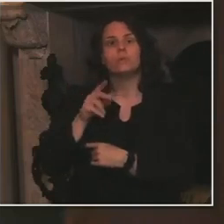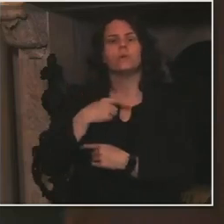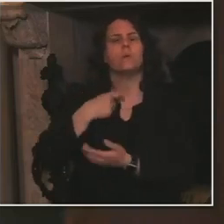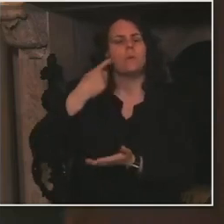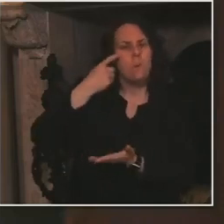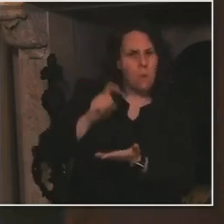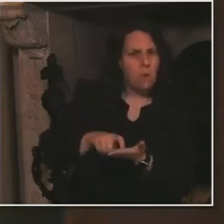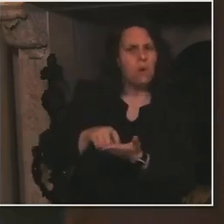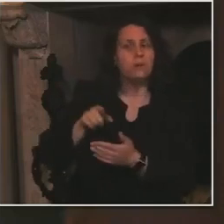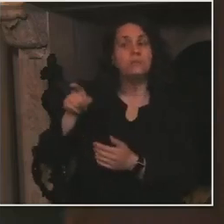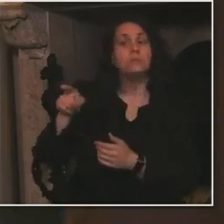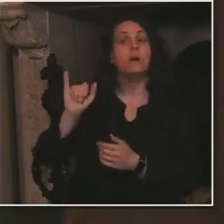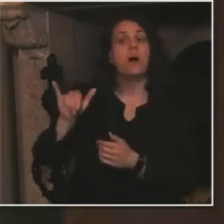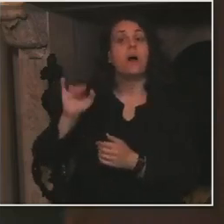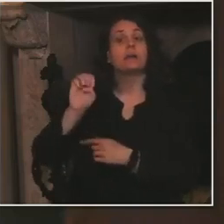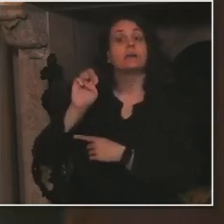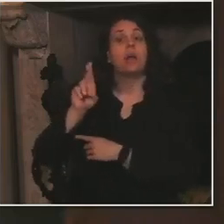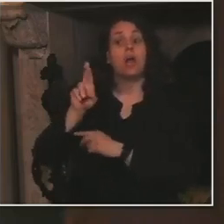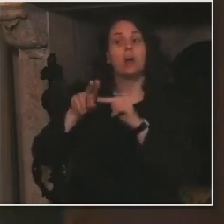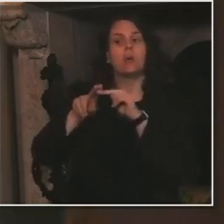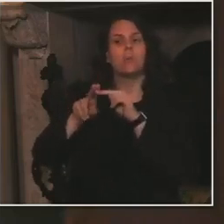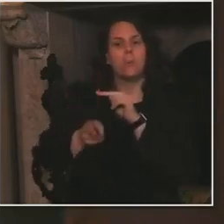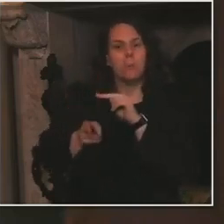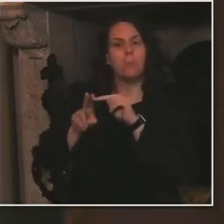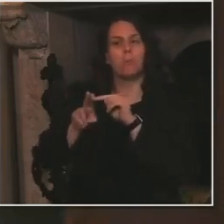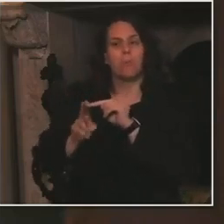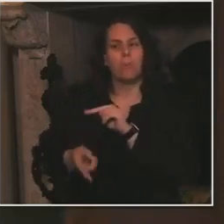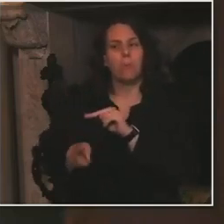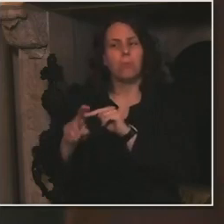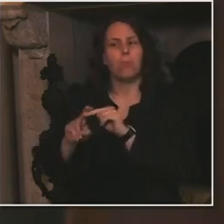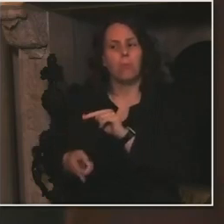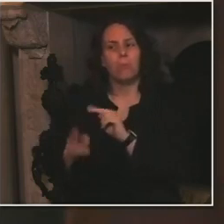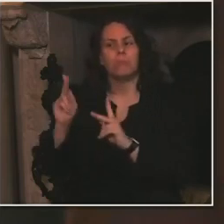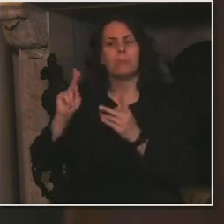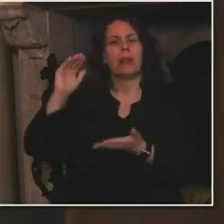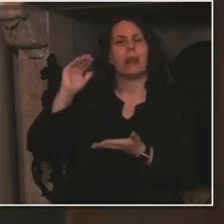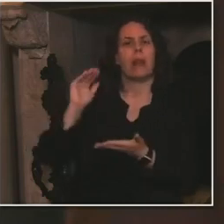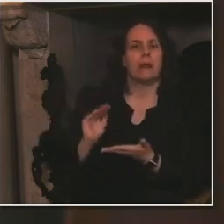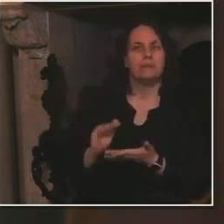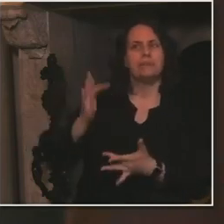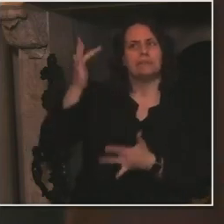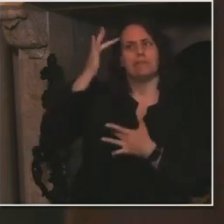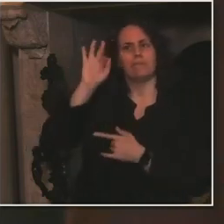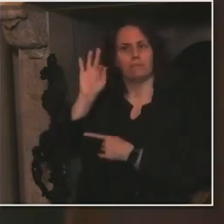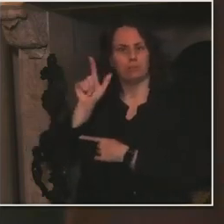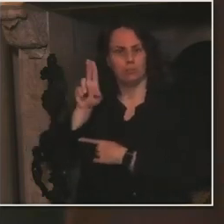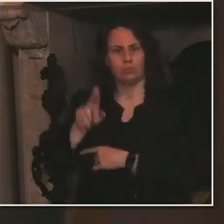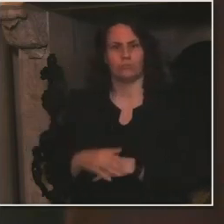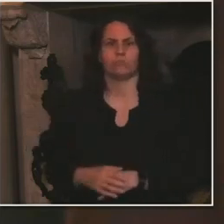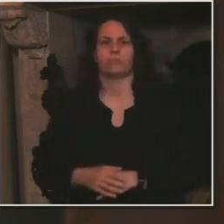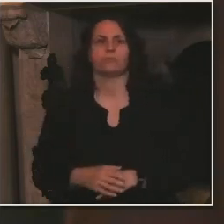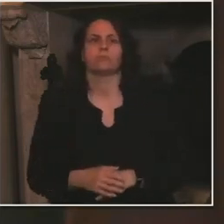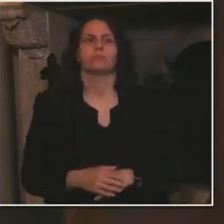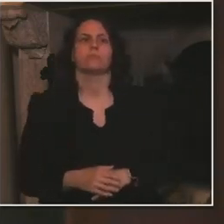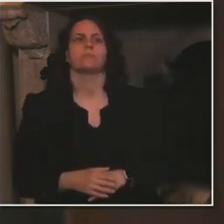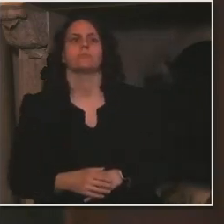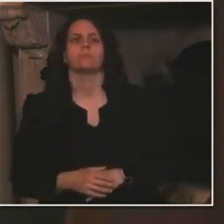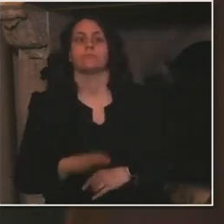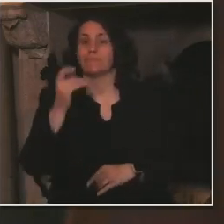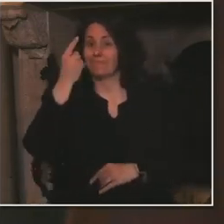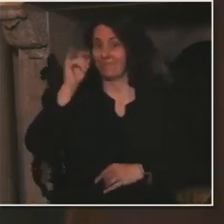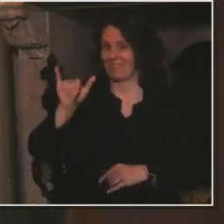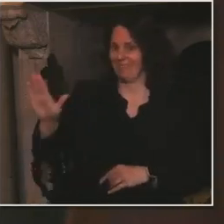statistically significant. Our positive cases continue to rise. The data dashboard displays this information as a